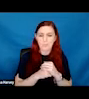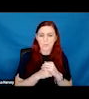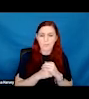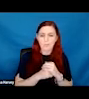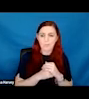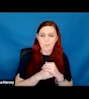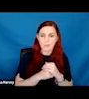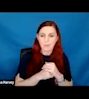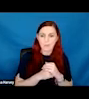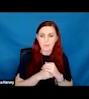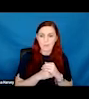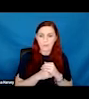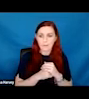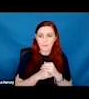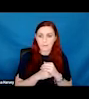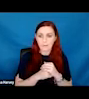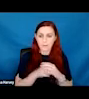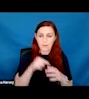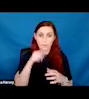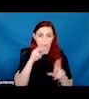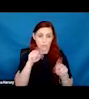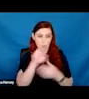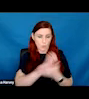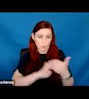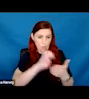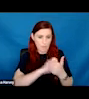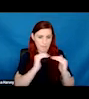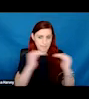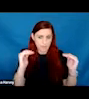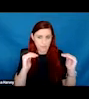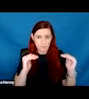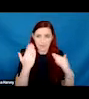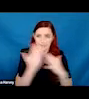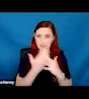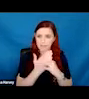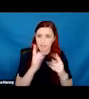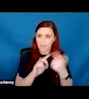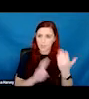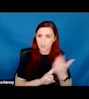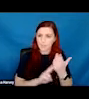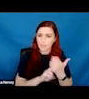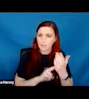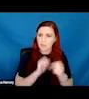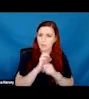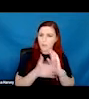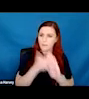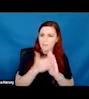are here today to launch the new European standard on accessibility and usability of the built environment. But I think it's worth acknowledging